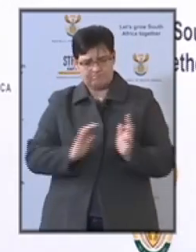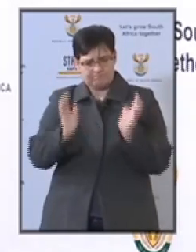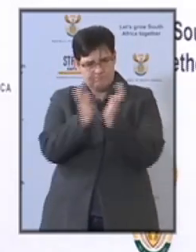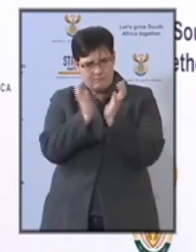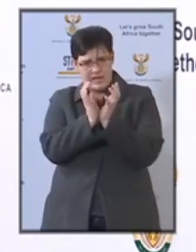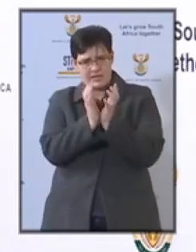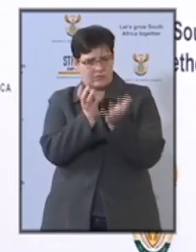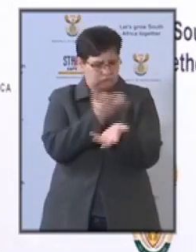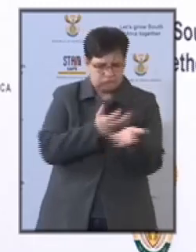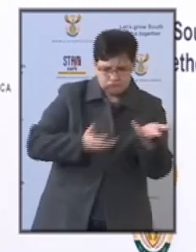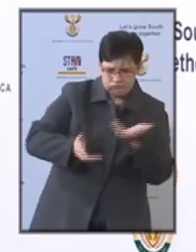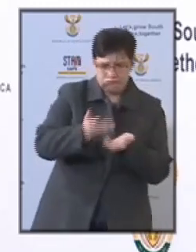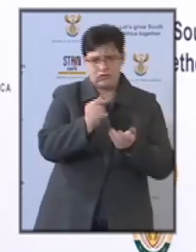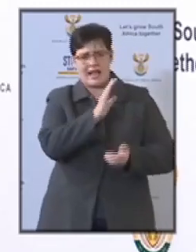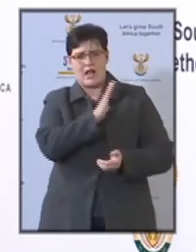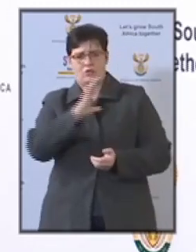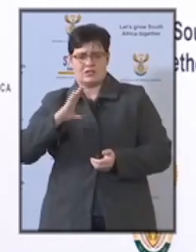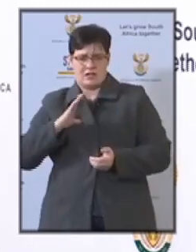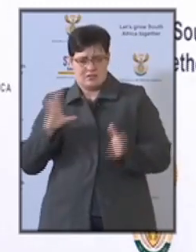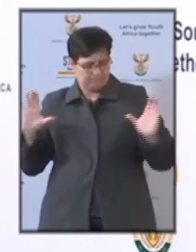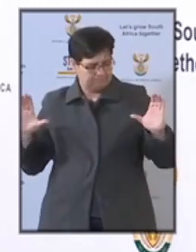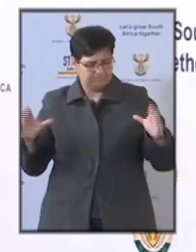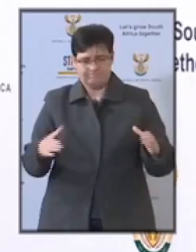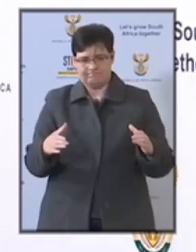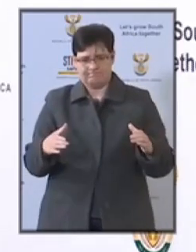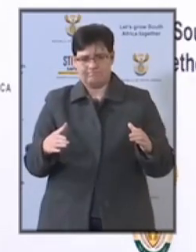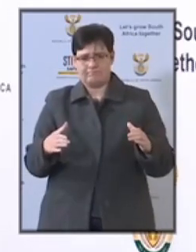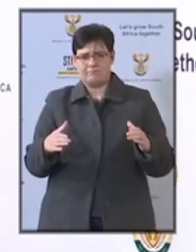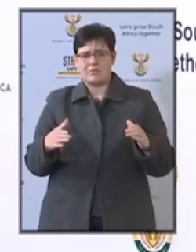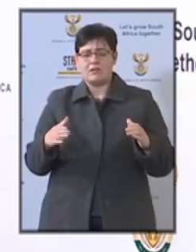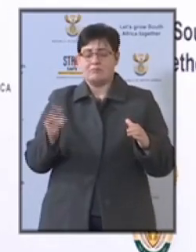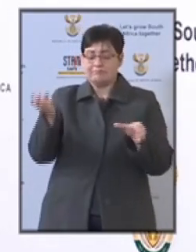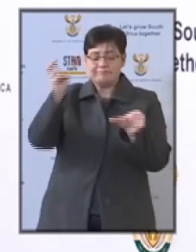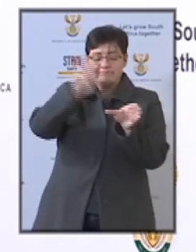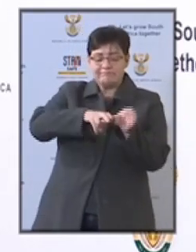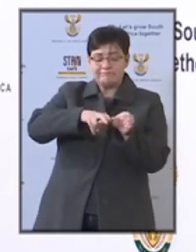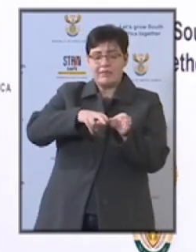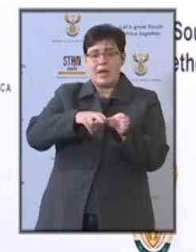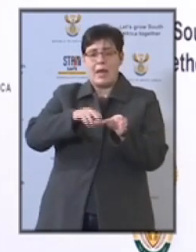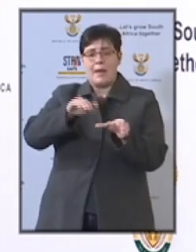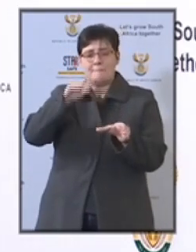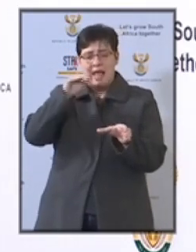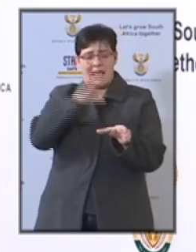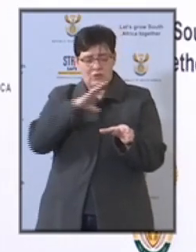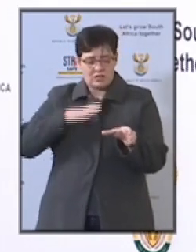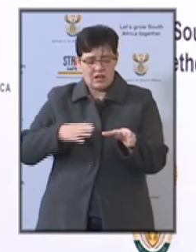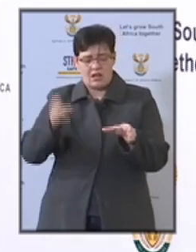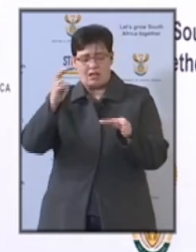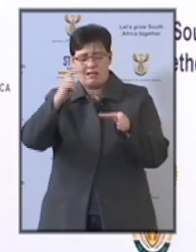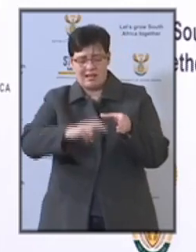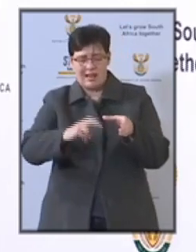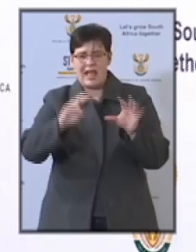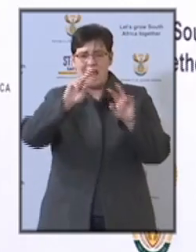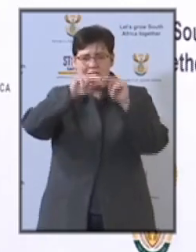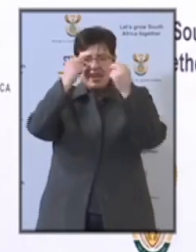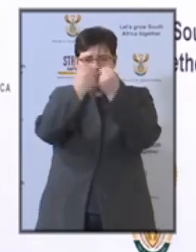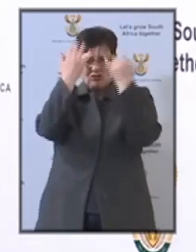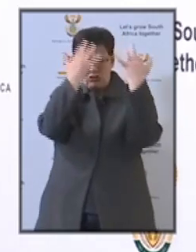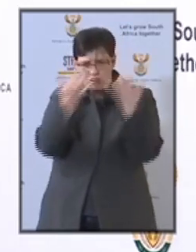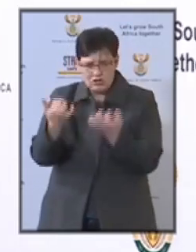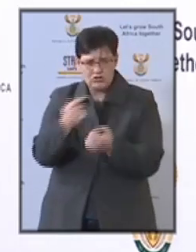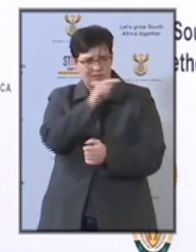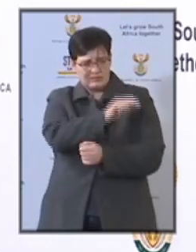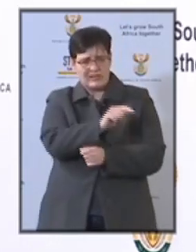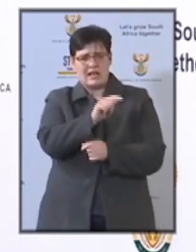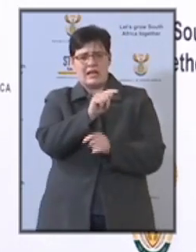the Banking Council together with National Treasury to actually outline what